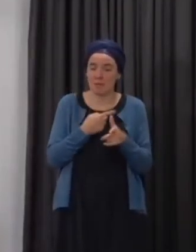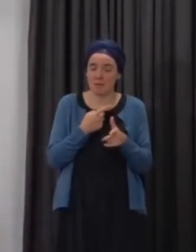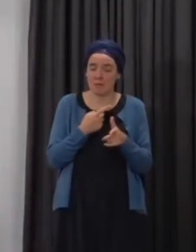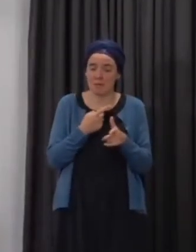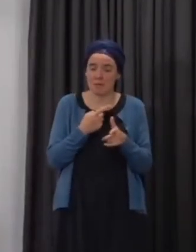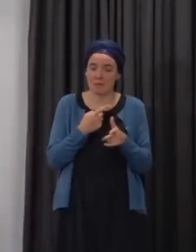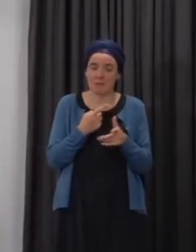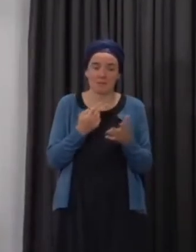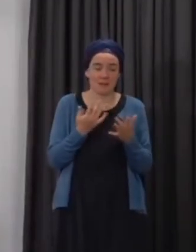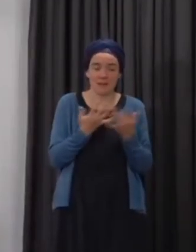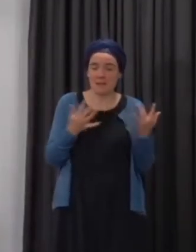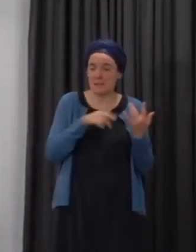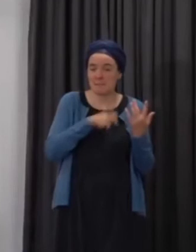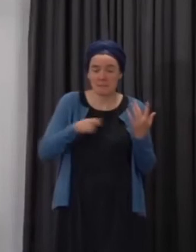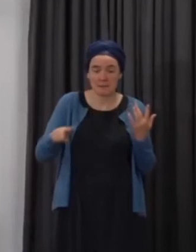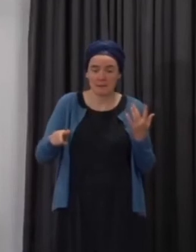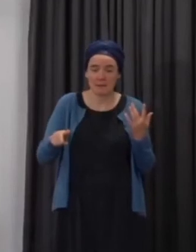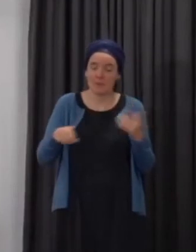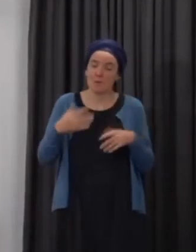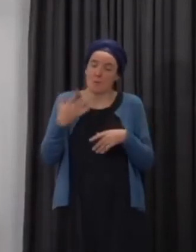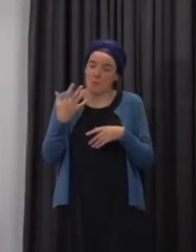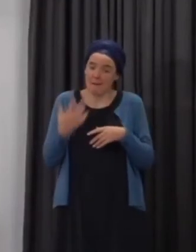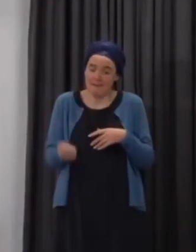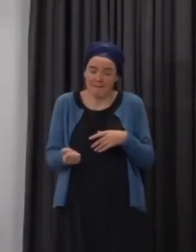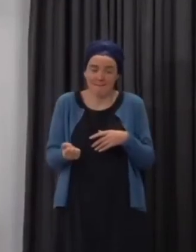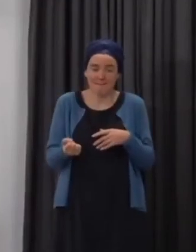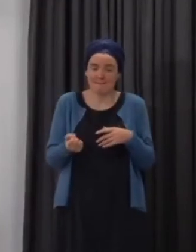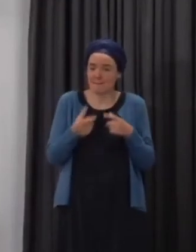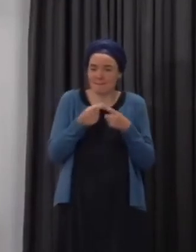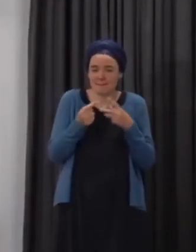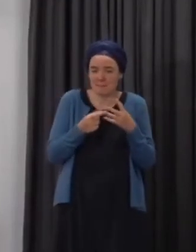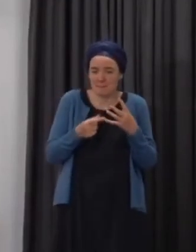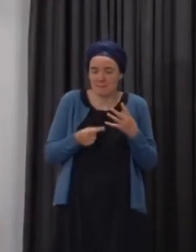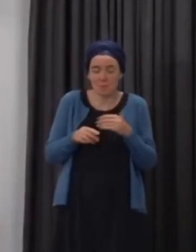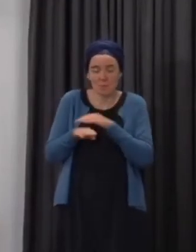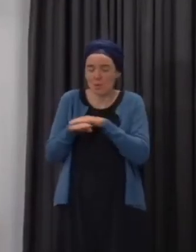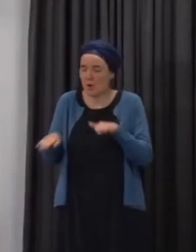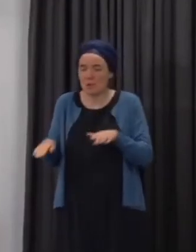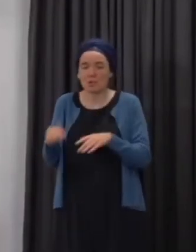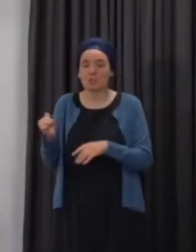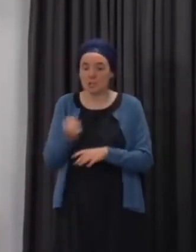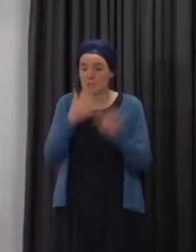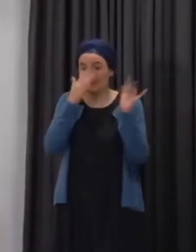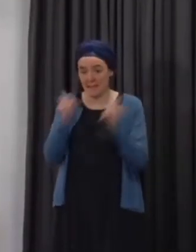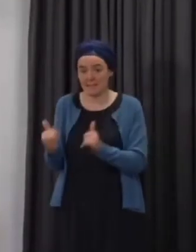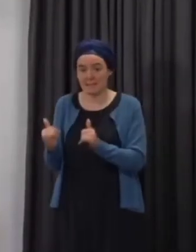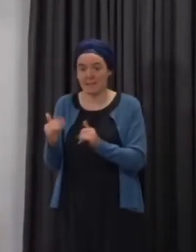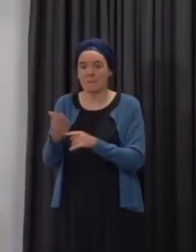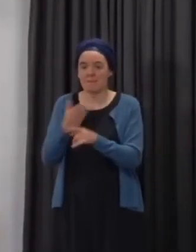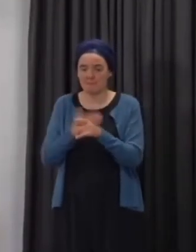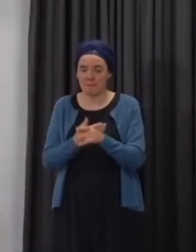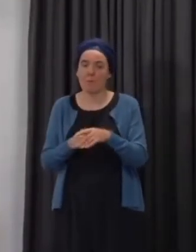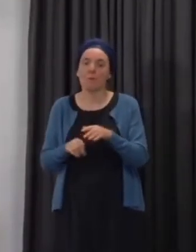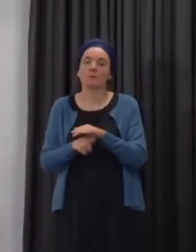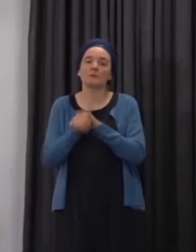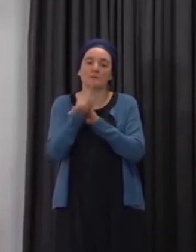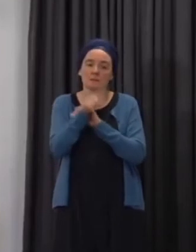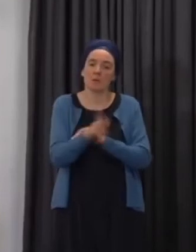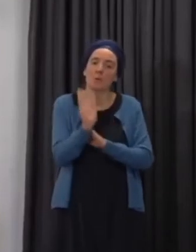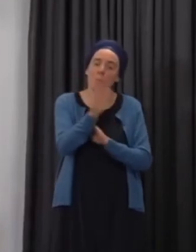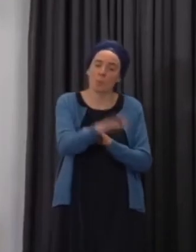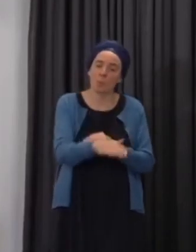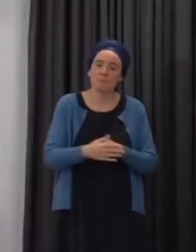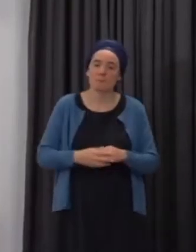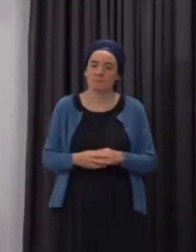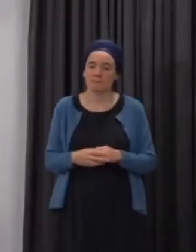symptomatic or not, should be tested before discharge and the test should be current so that the care home sector have the confidence in knowing that that